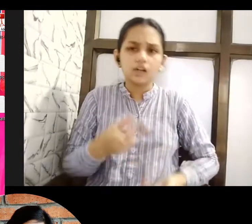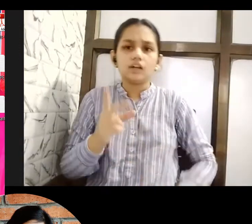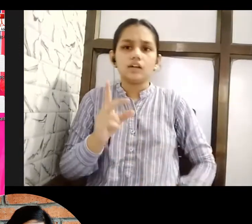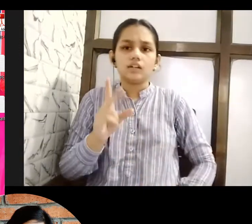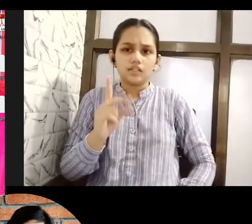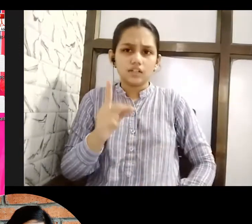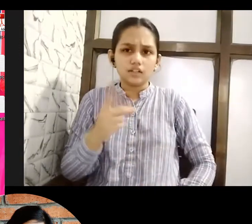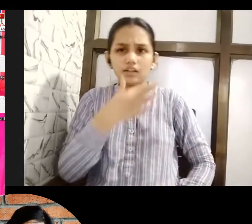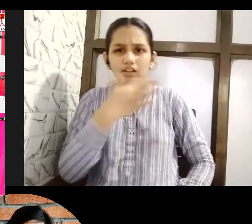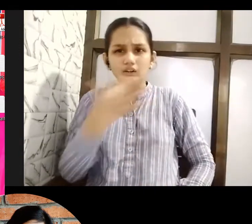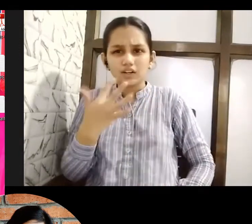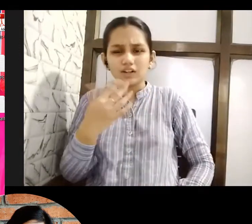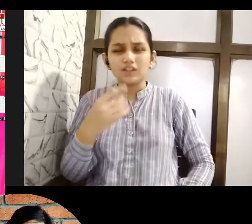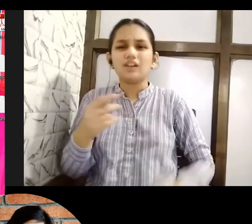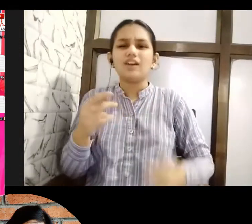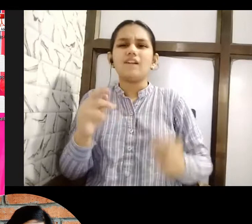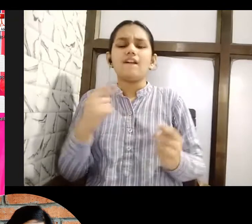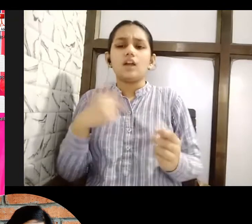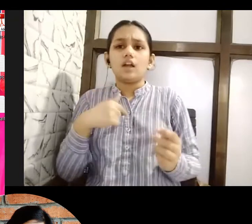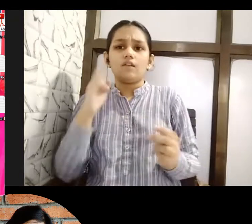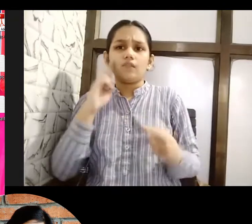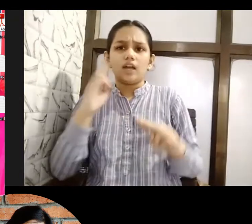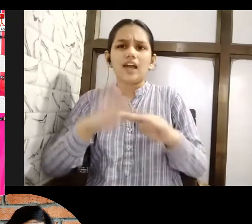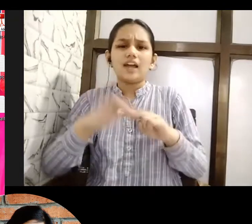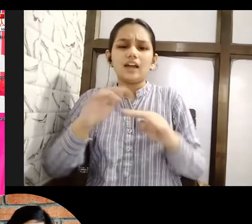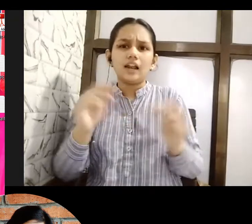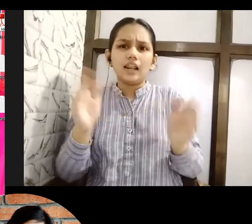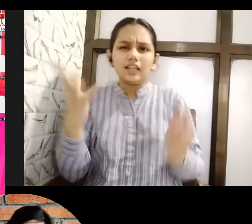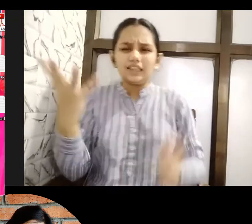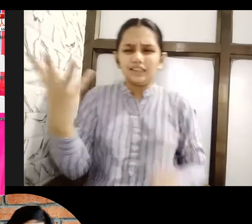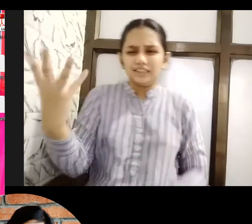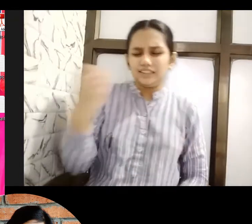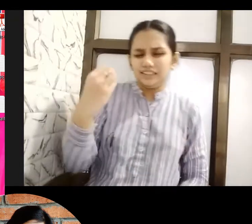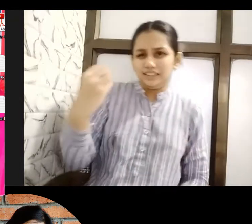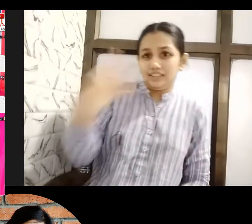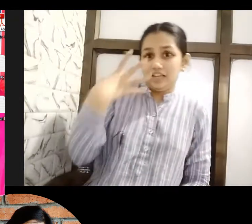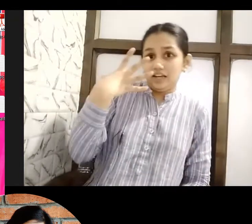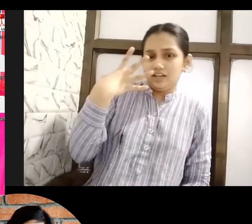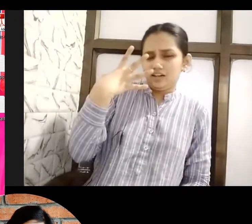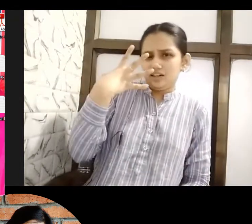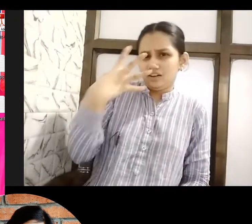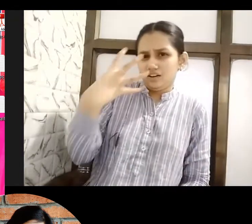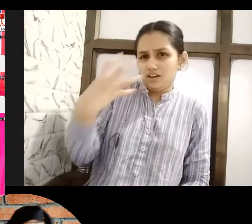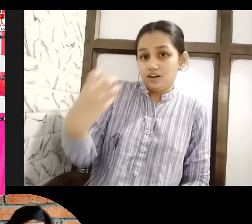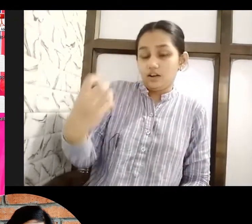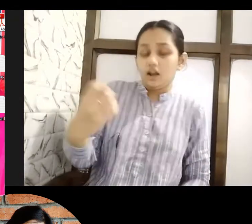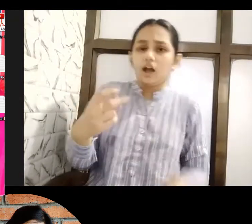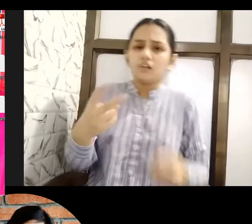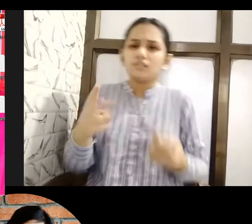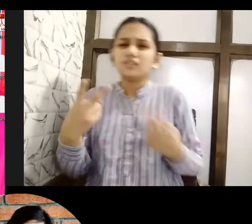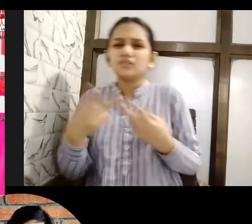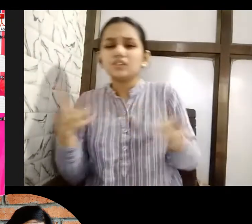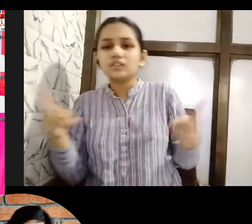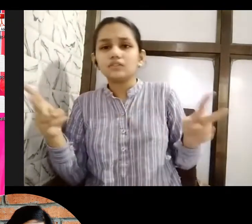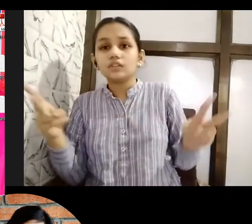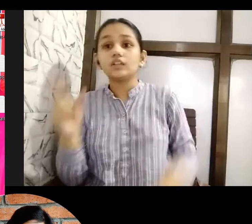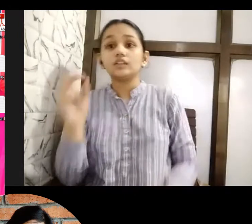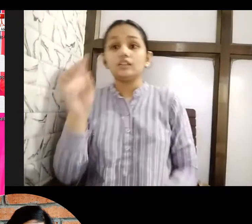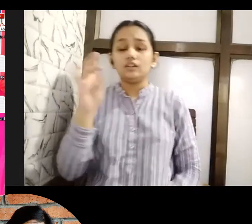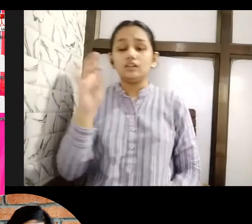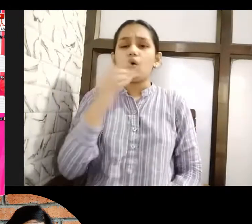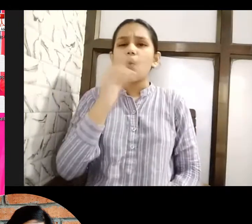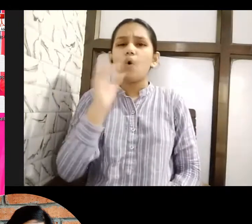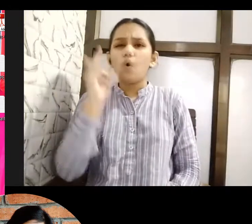whichever blue I want. Right? Then I come to the orange. So whichever color I want, I